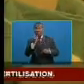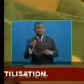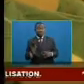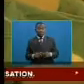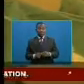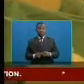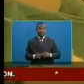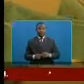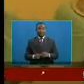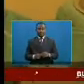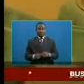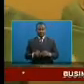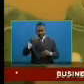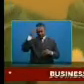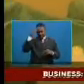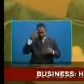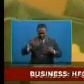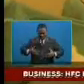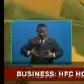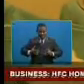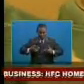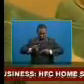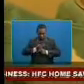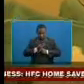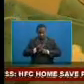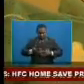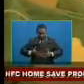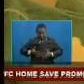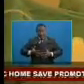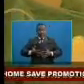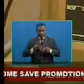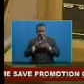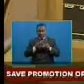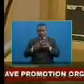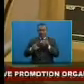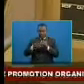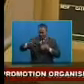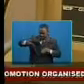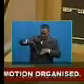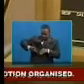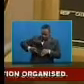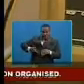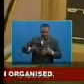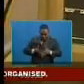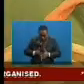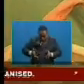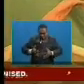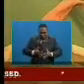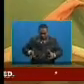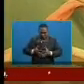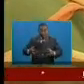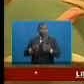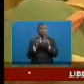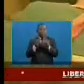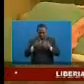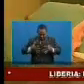the body is stimulating the ovaries, we add the same chemical, we induce ovulation. We